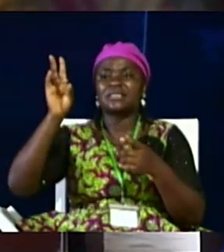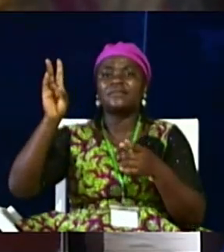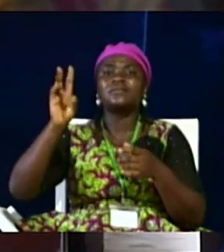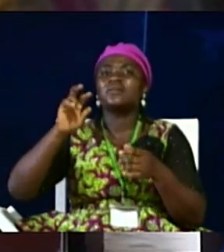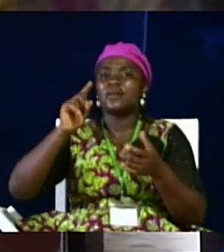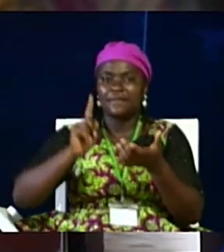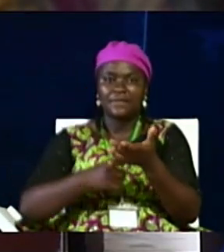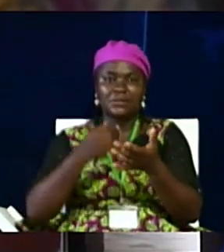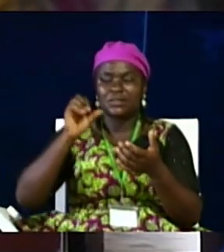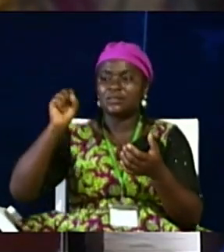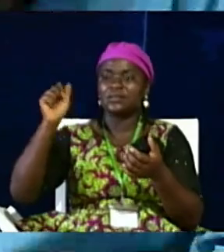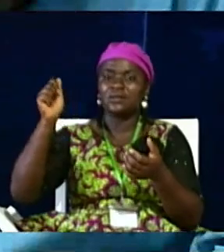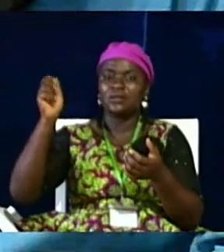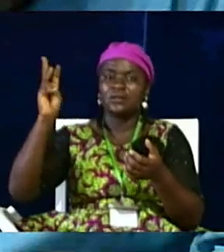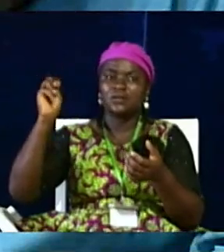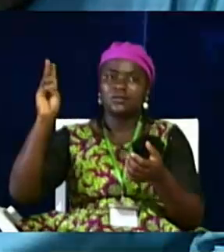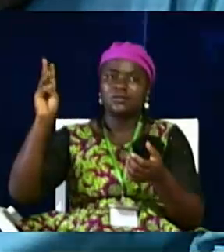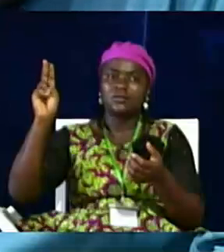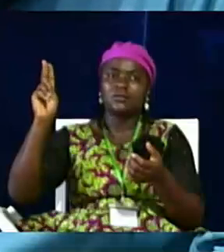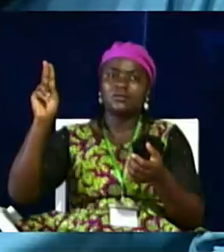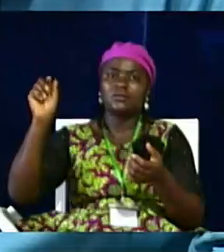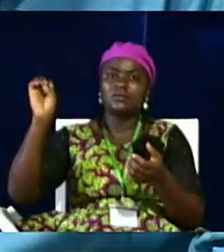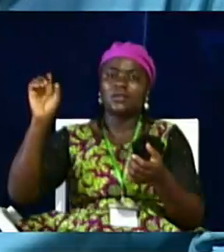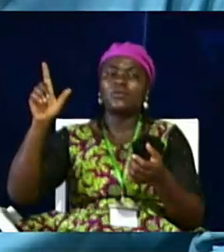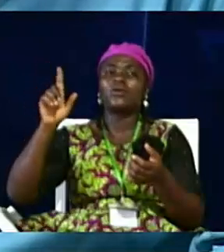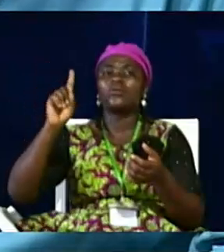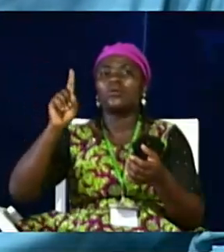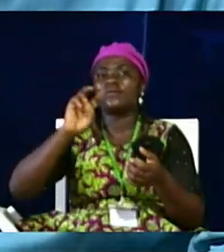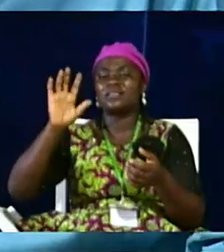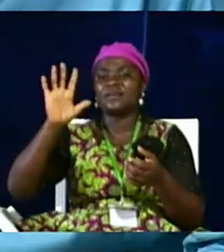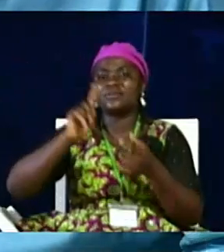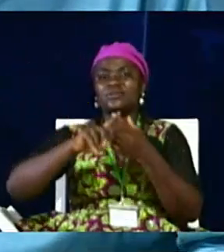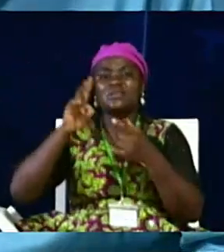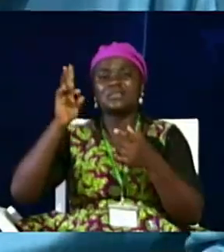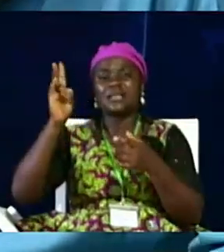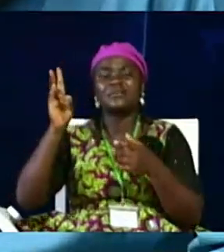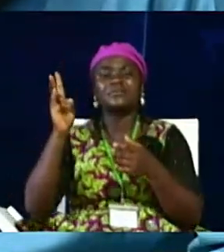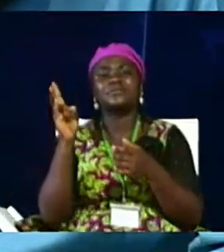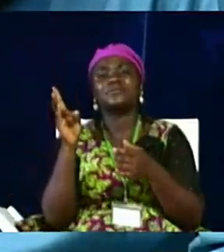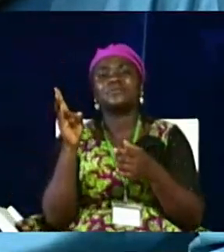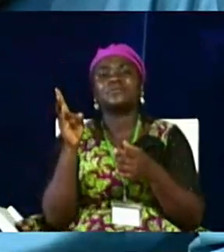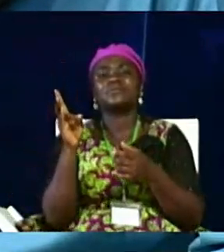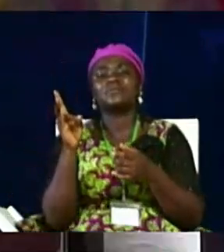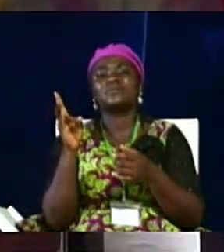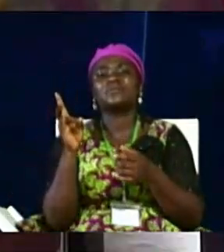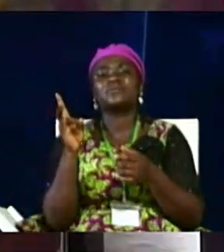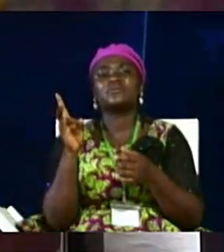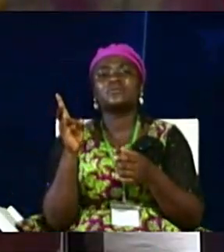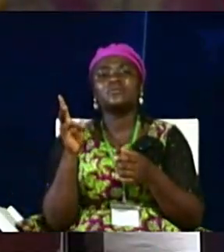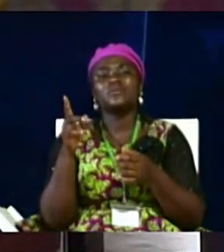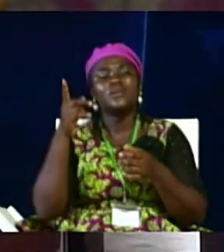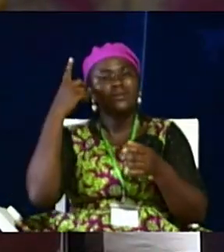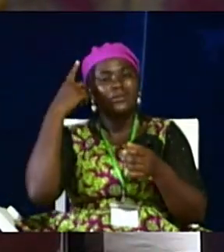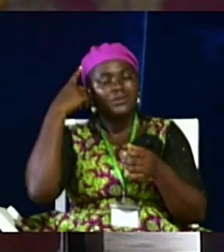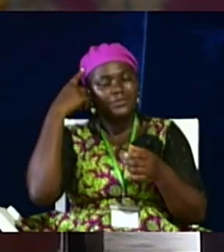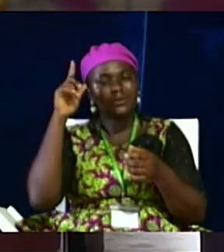1, 5 to 7. But unto Anna he gave a worthy portion, for he loved